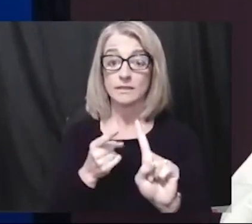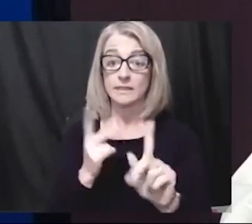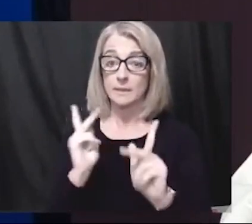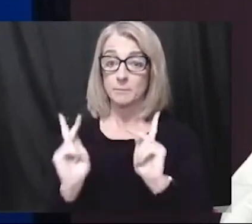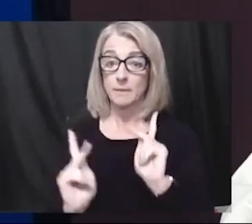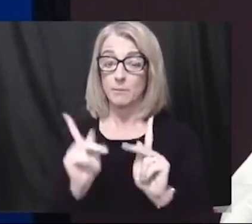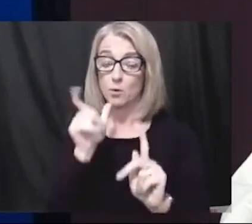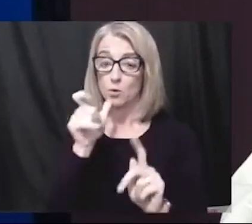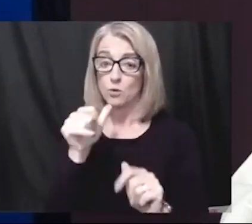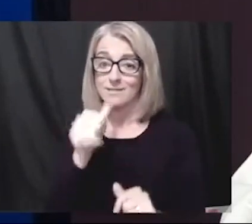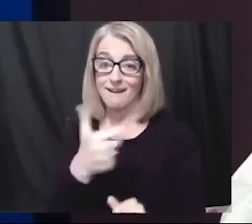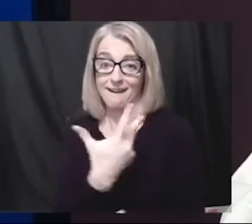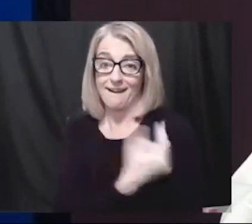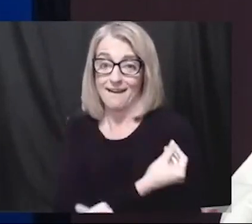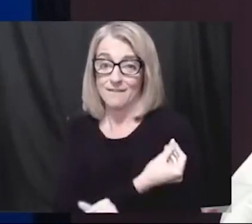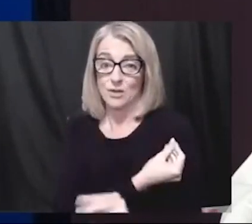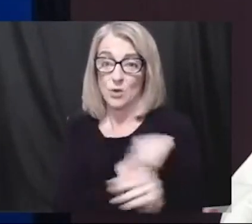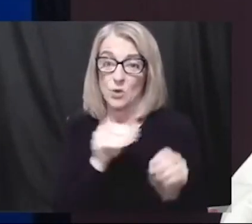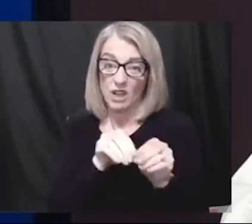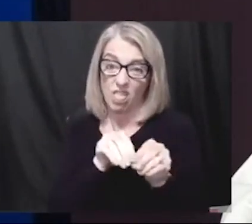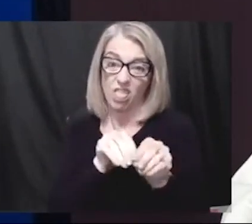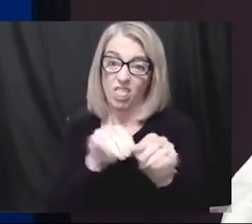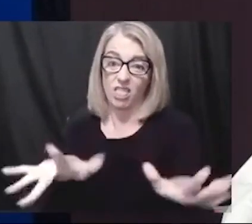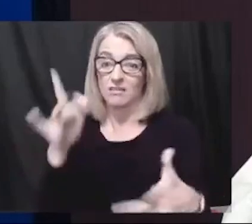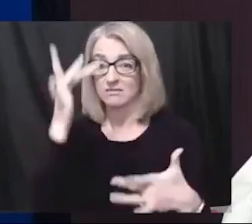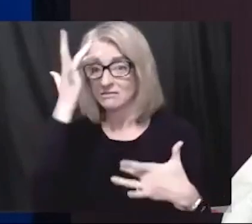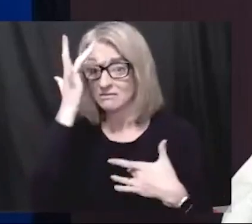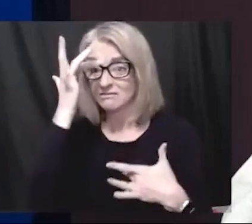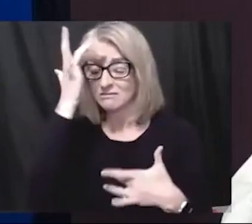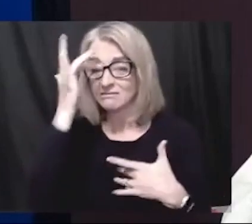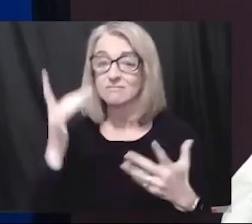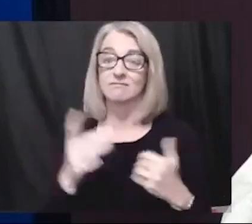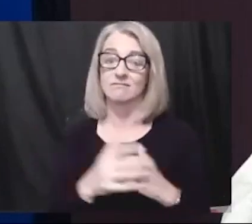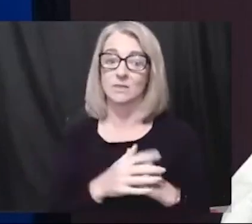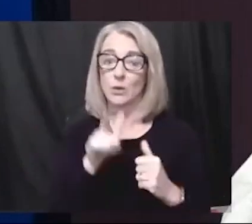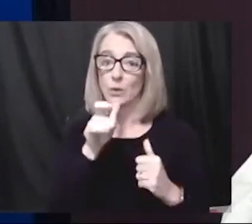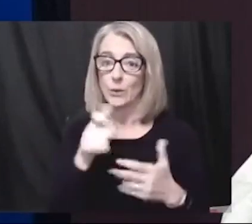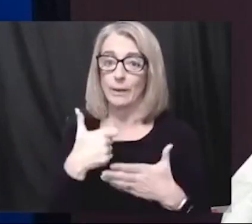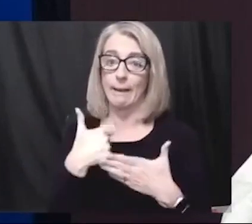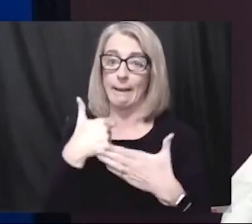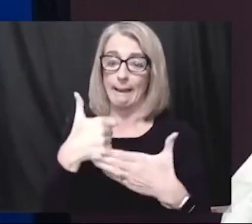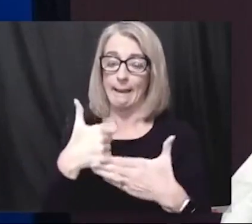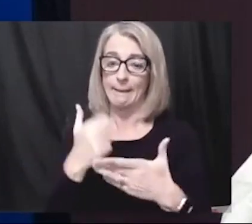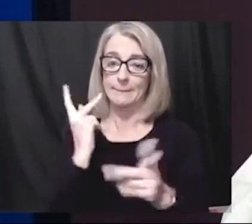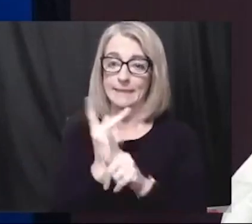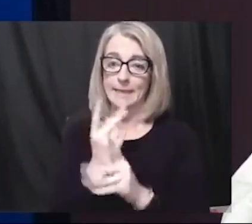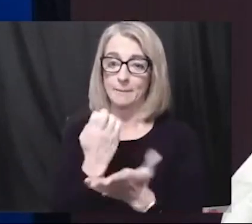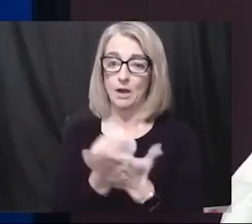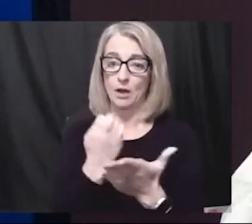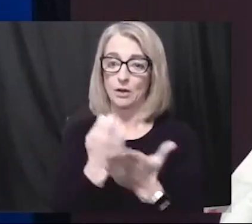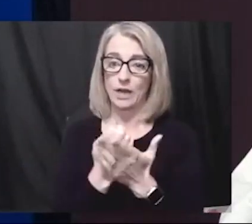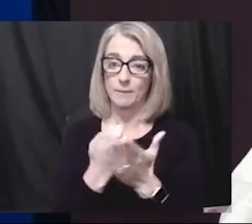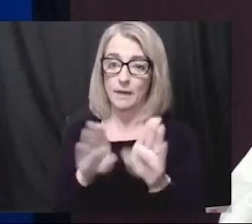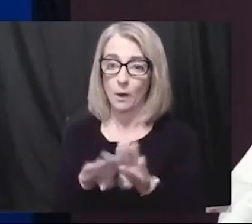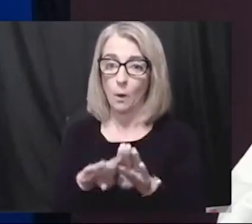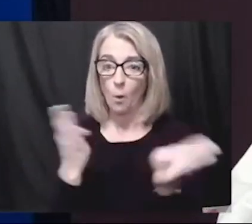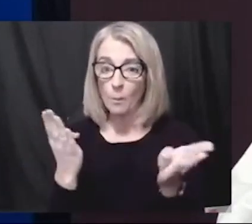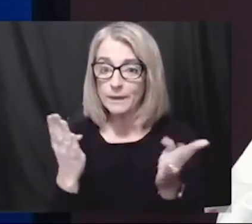who can torpedo the lives of others around them, who can help keep our economy from coming back open, who can help